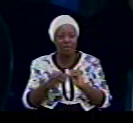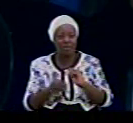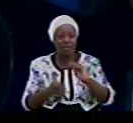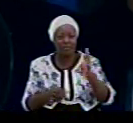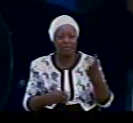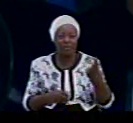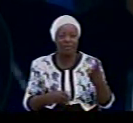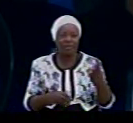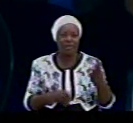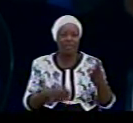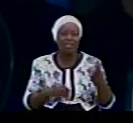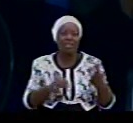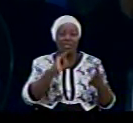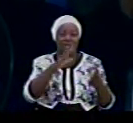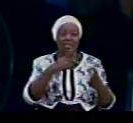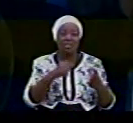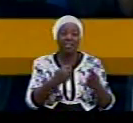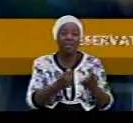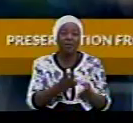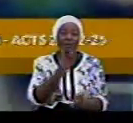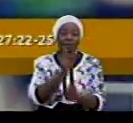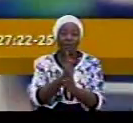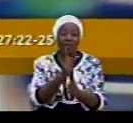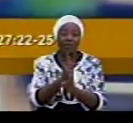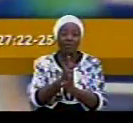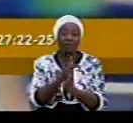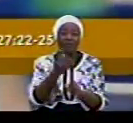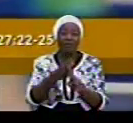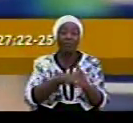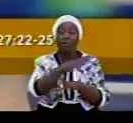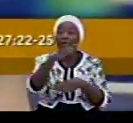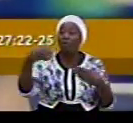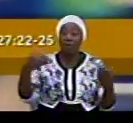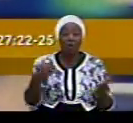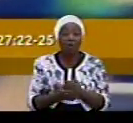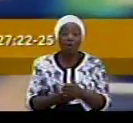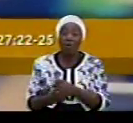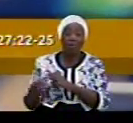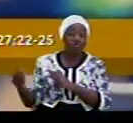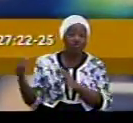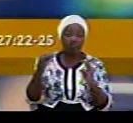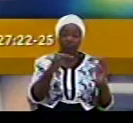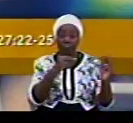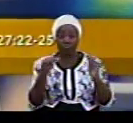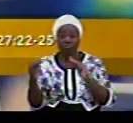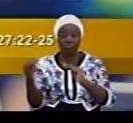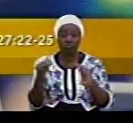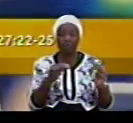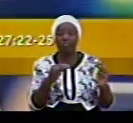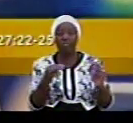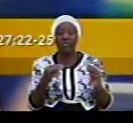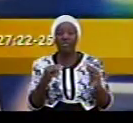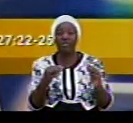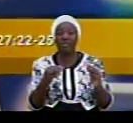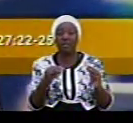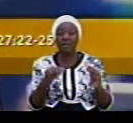the preservation from all storm. Paul the Apostle, with many others,